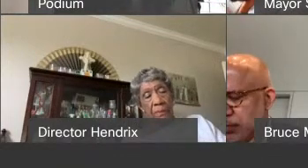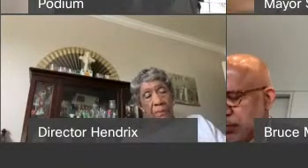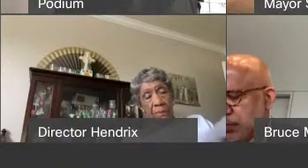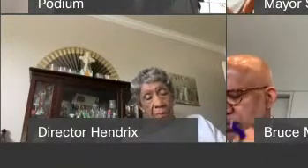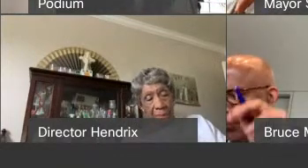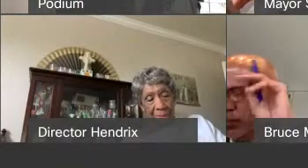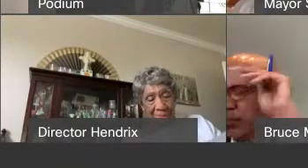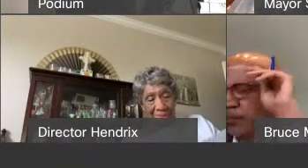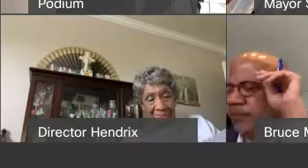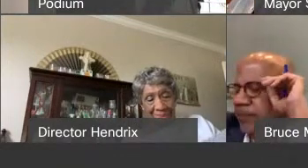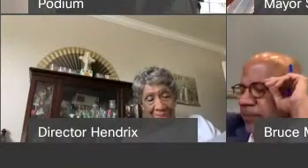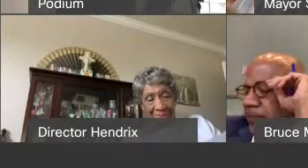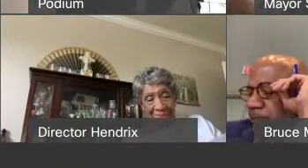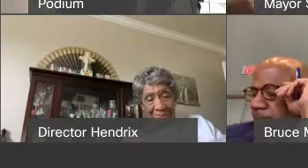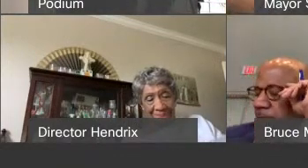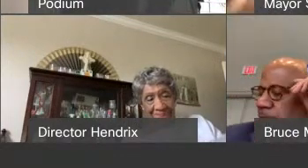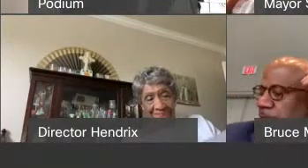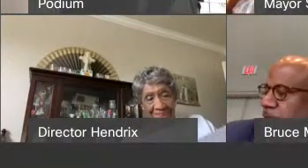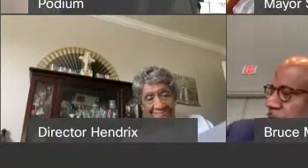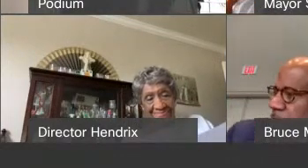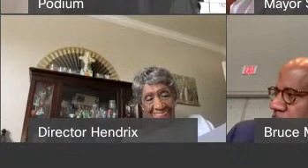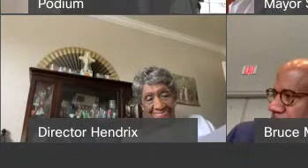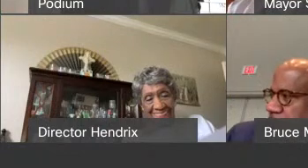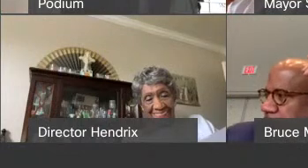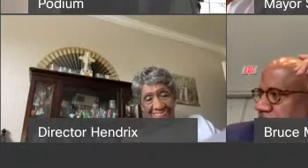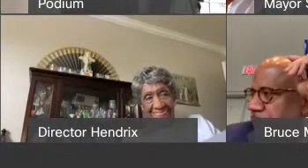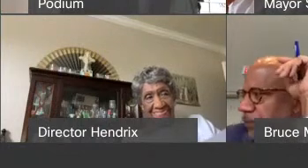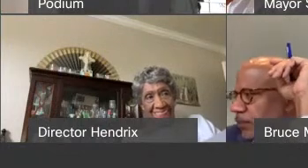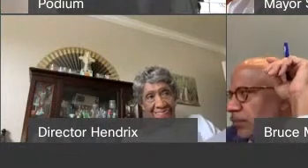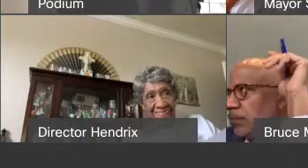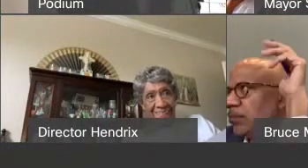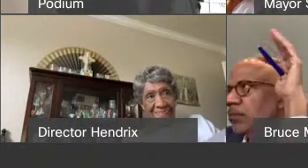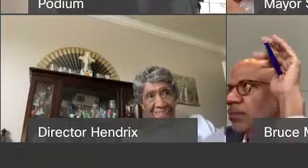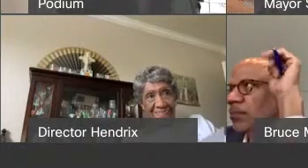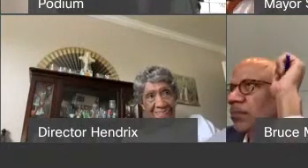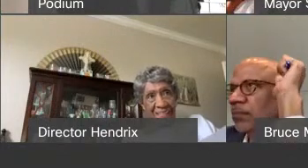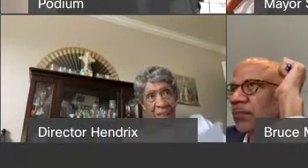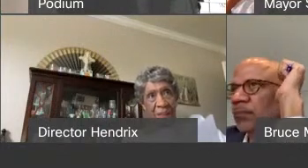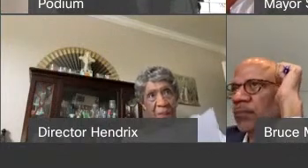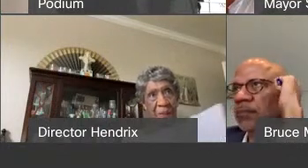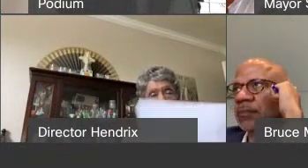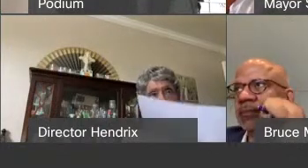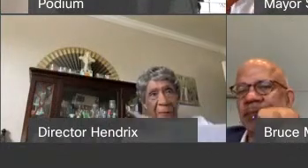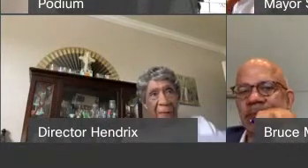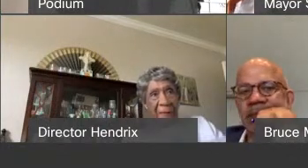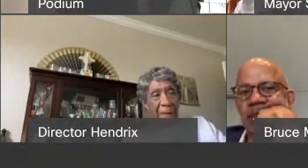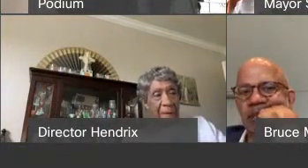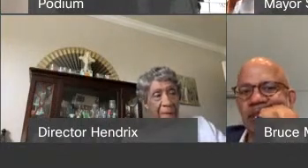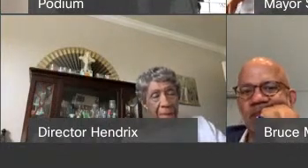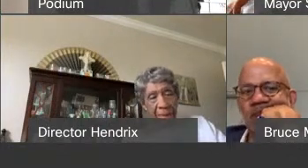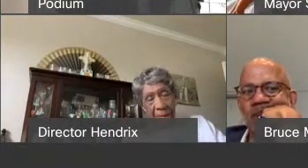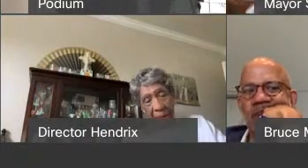ma'am. I heard 6, but. Yeah, I'm a glass. But Director Wyrick knew what you were talking about.